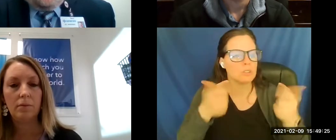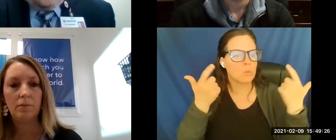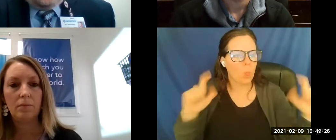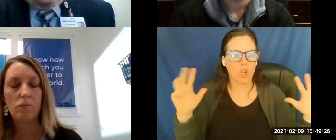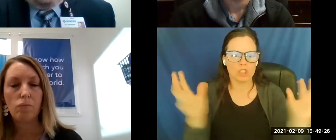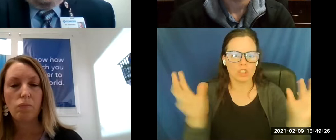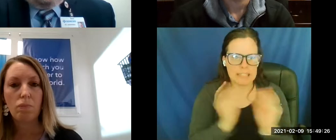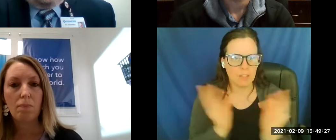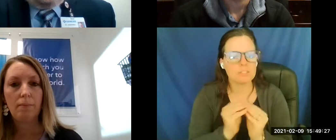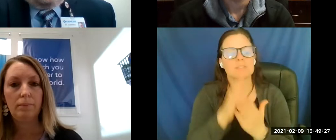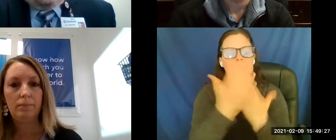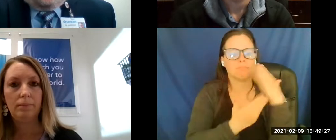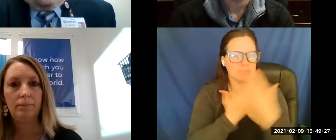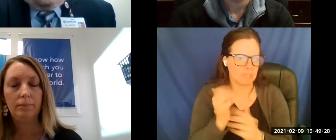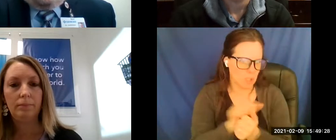wash your hands.